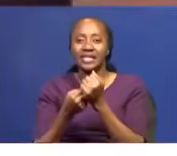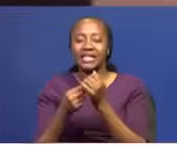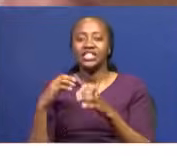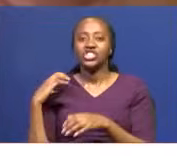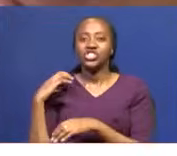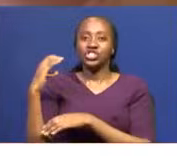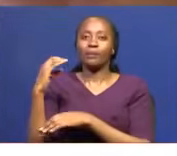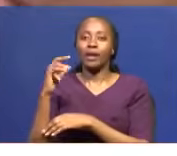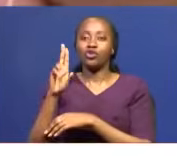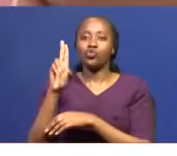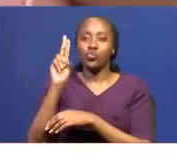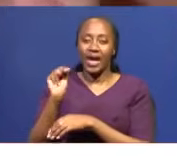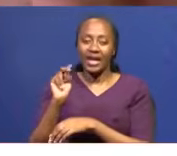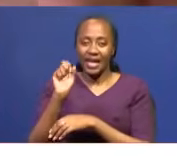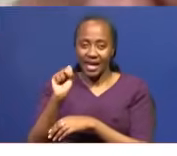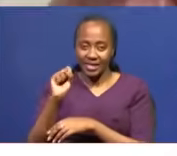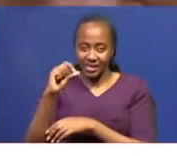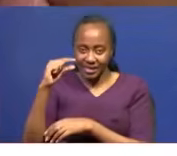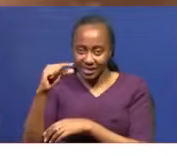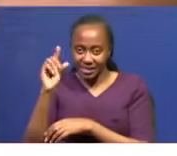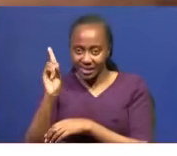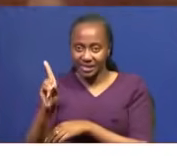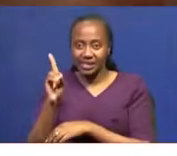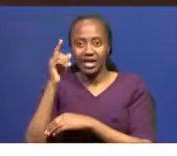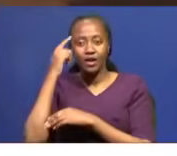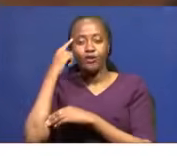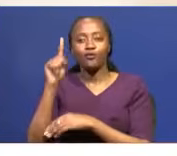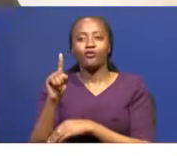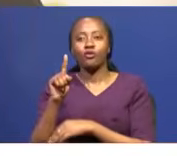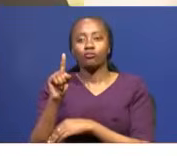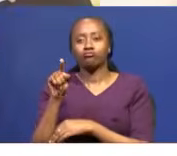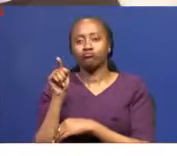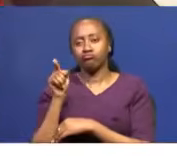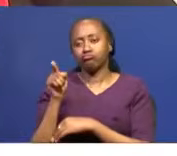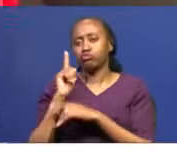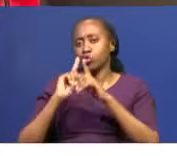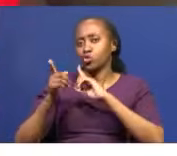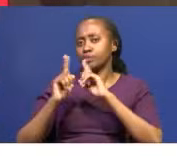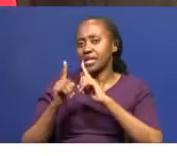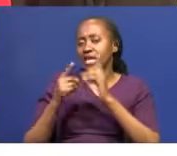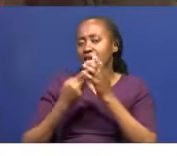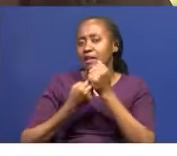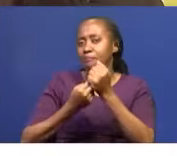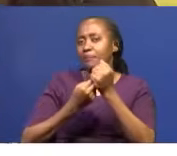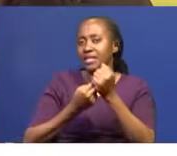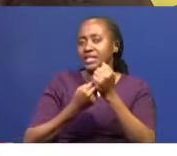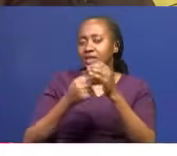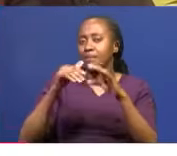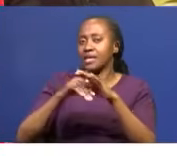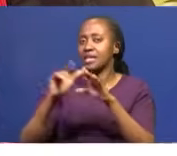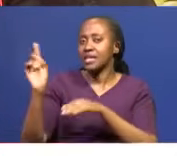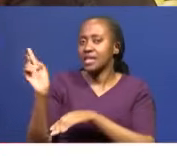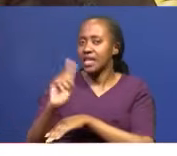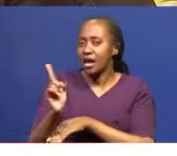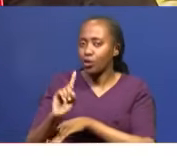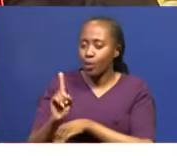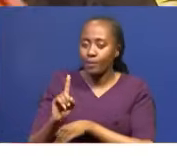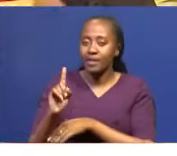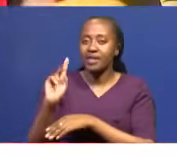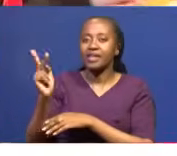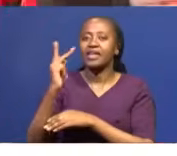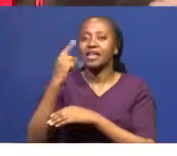UN SDG, Professor Madhu Krishan, who was speaking during the unveiling of the partnership here in Nairobi, Kenya, said